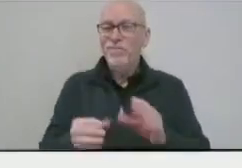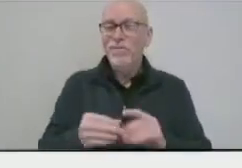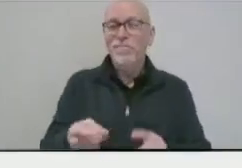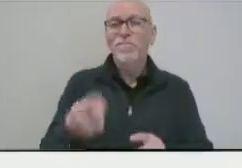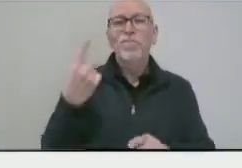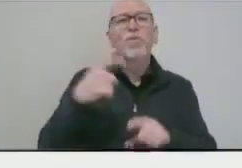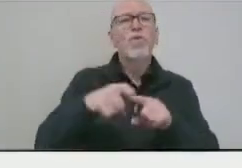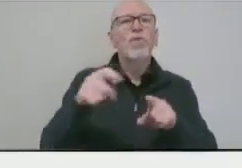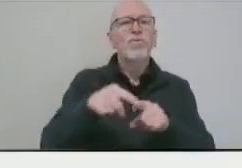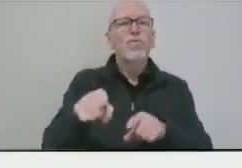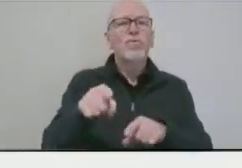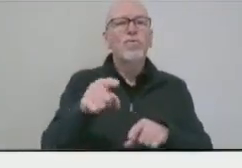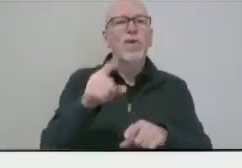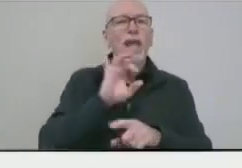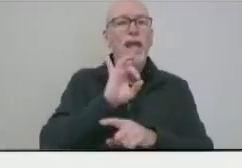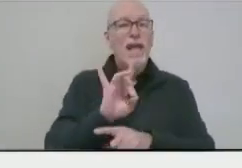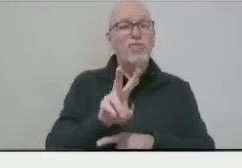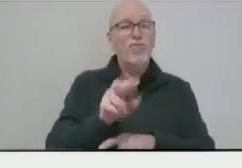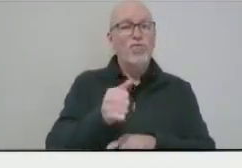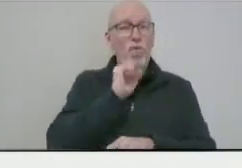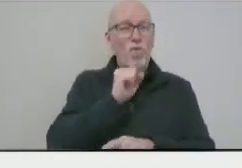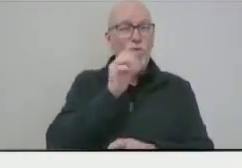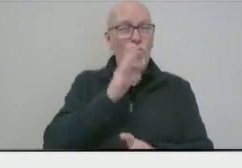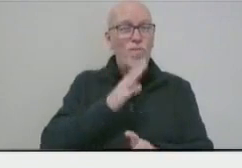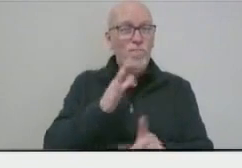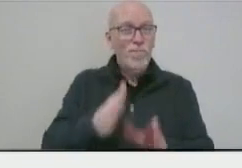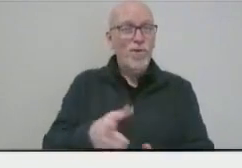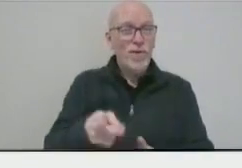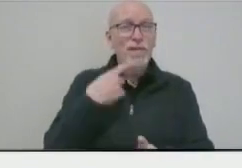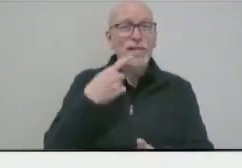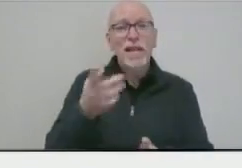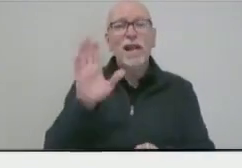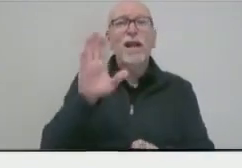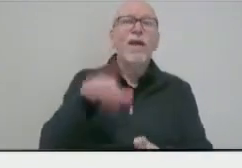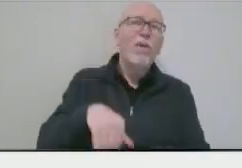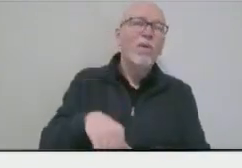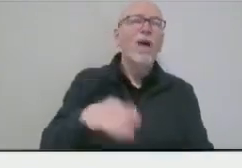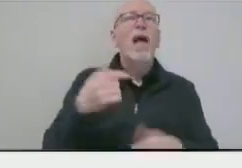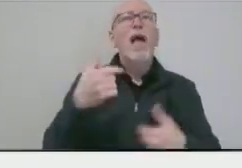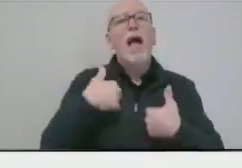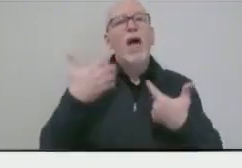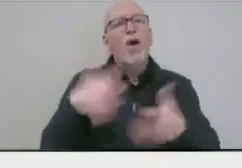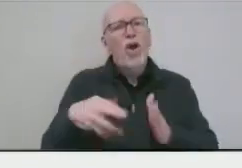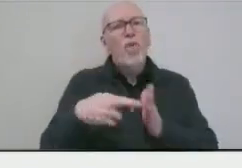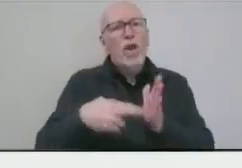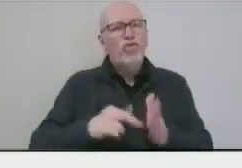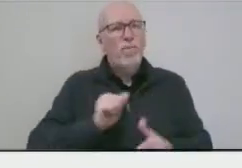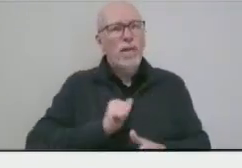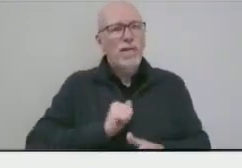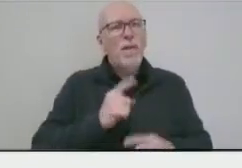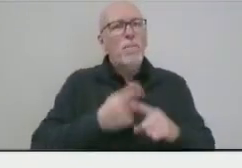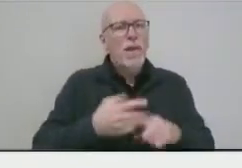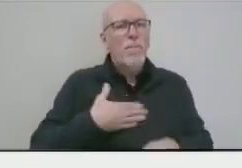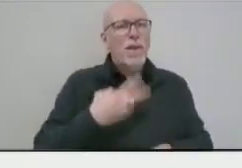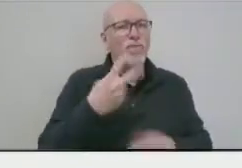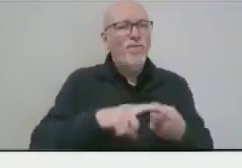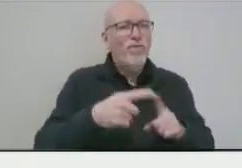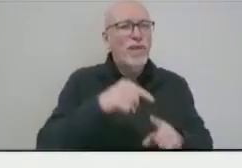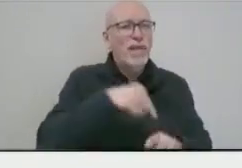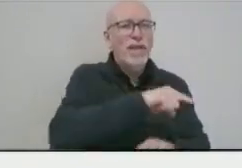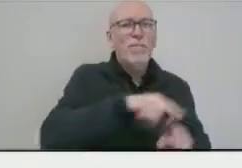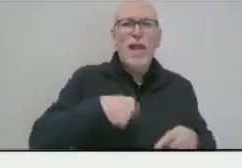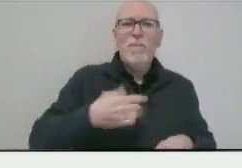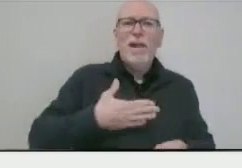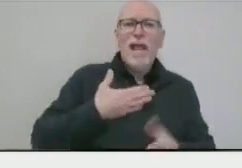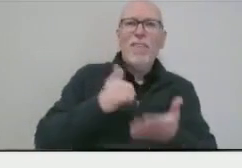one 82-year-old who responded to the call, "Oh, honey, I've already registered myself and two of my friends, but I'm glad to see you are